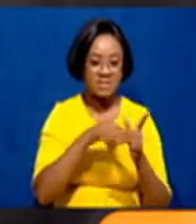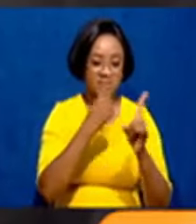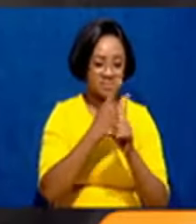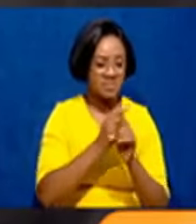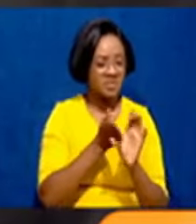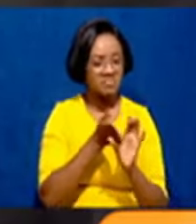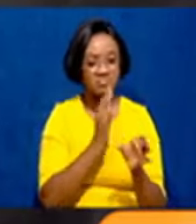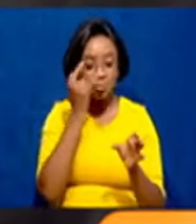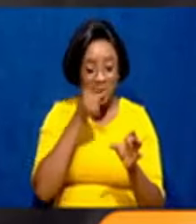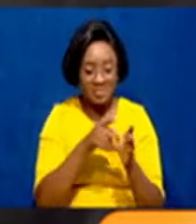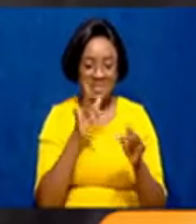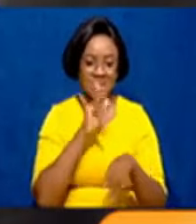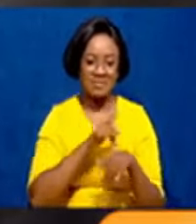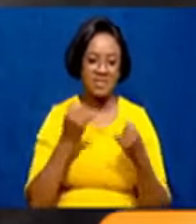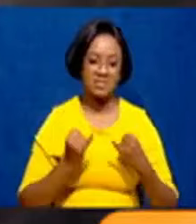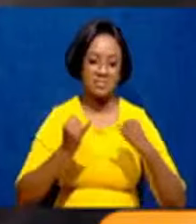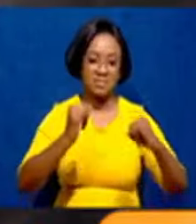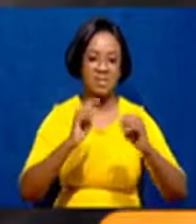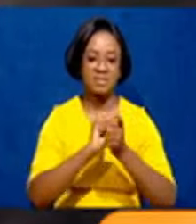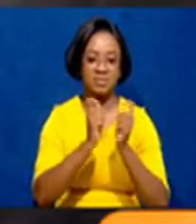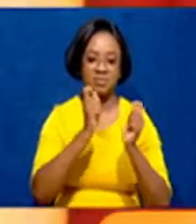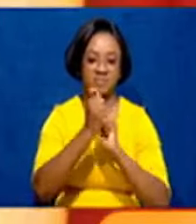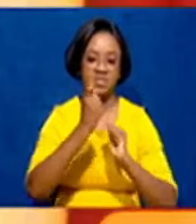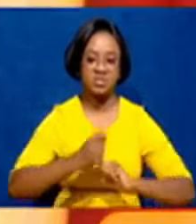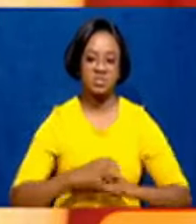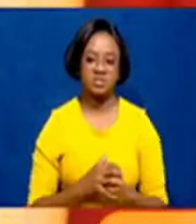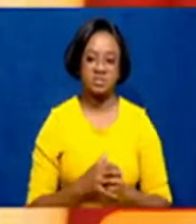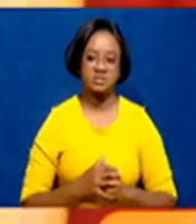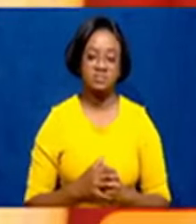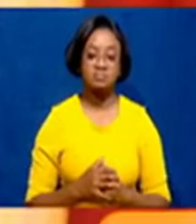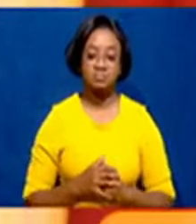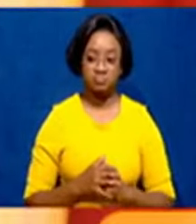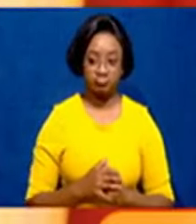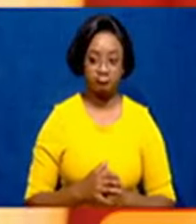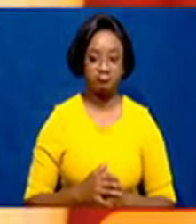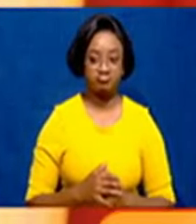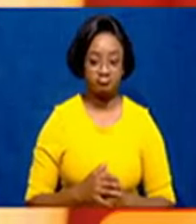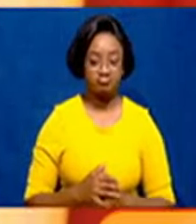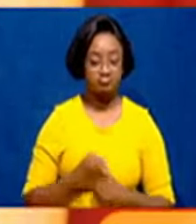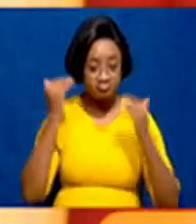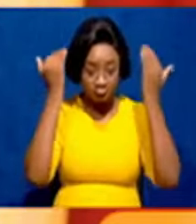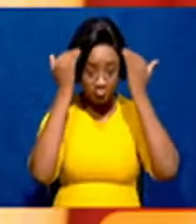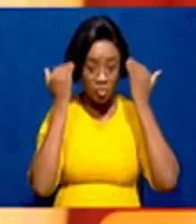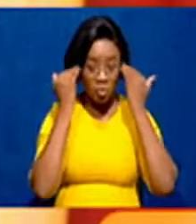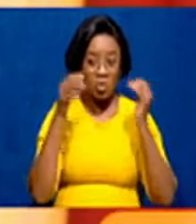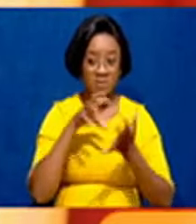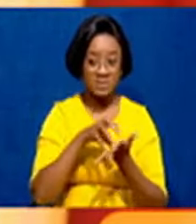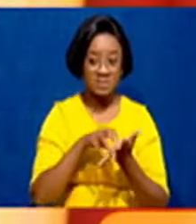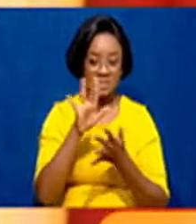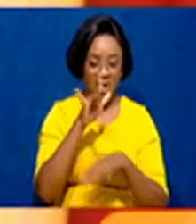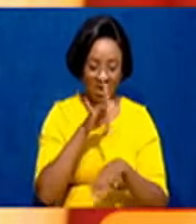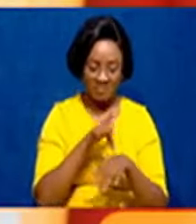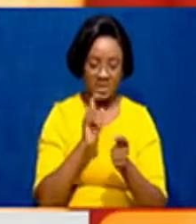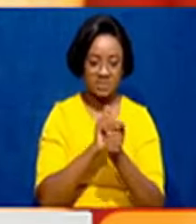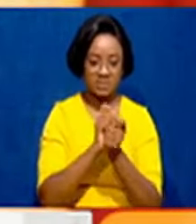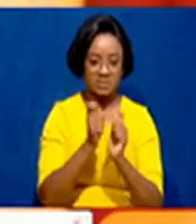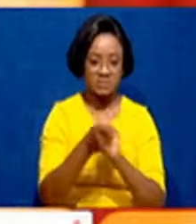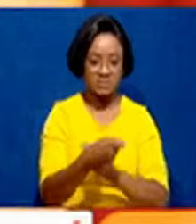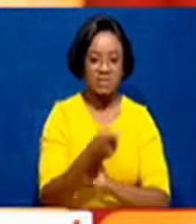were hindering implementation of tea reforms. Court cases have frustrated reforms